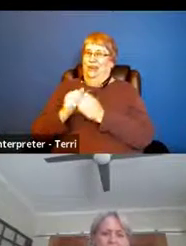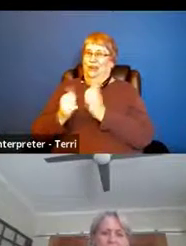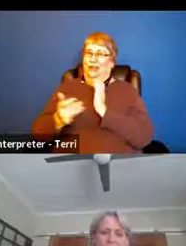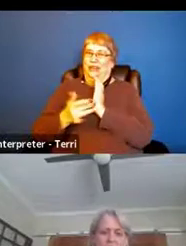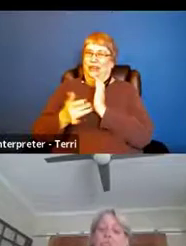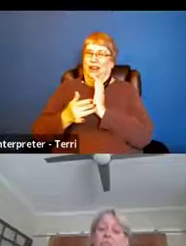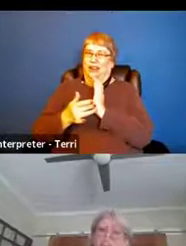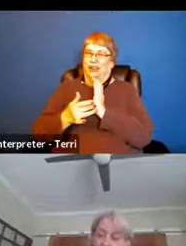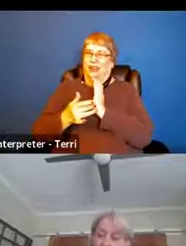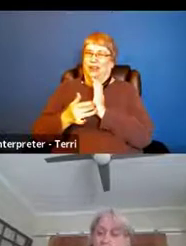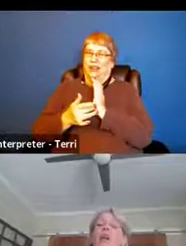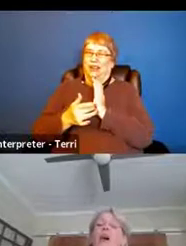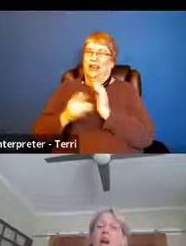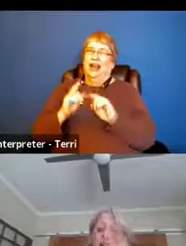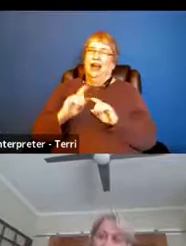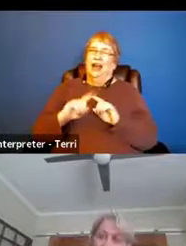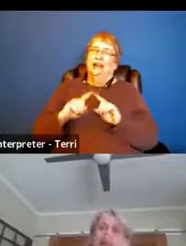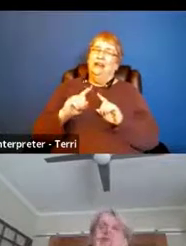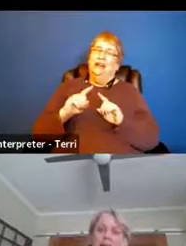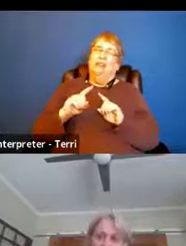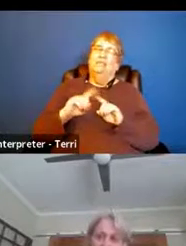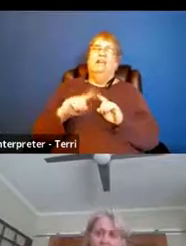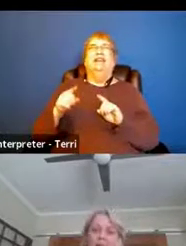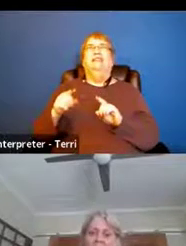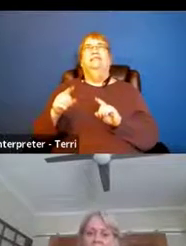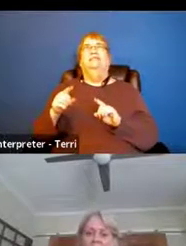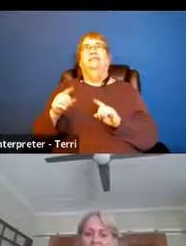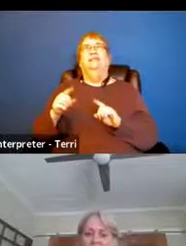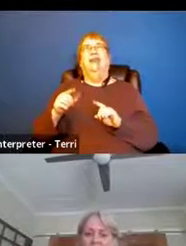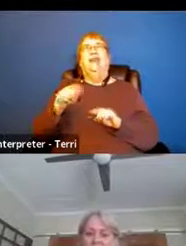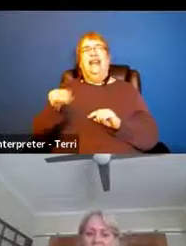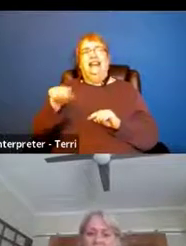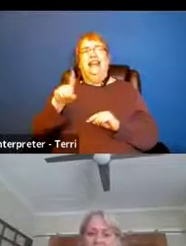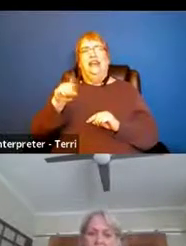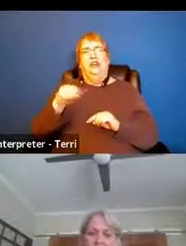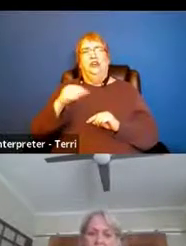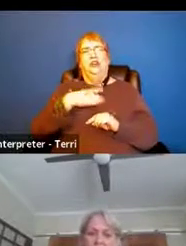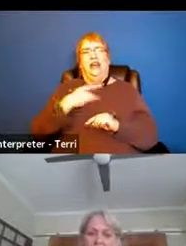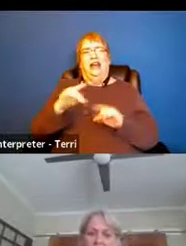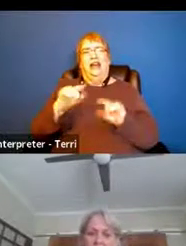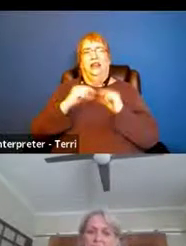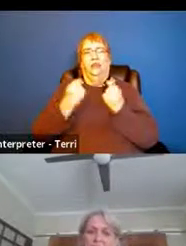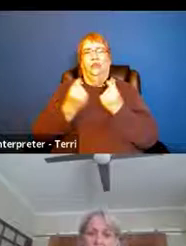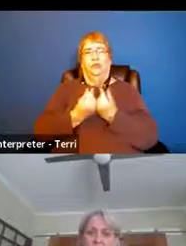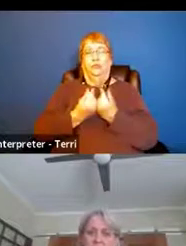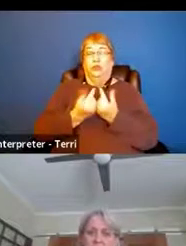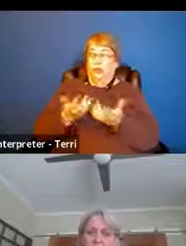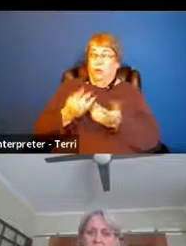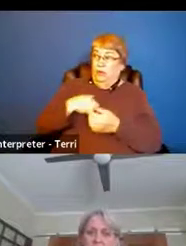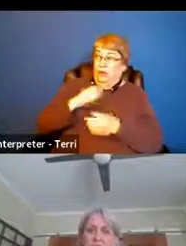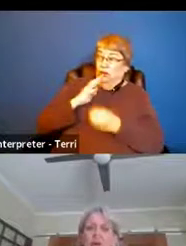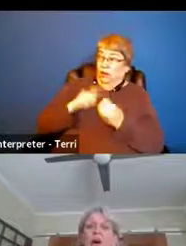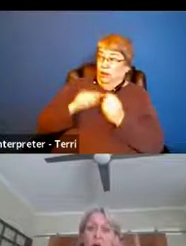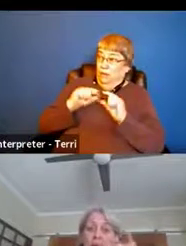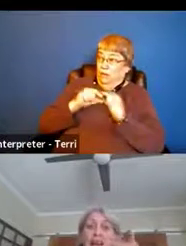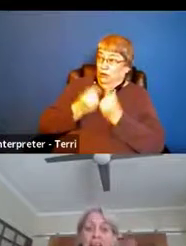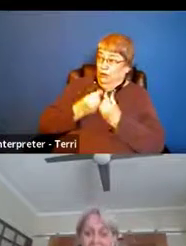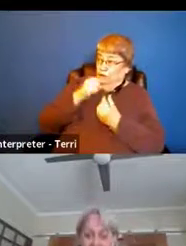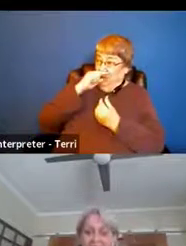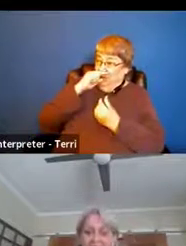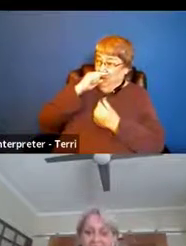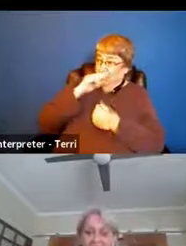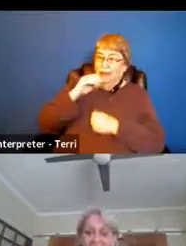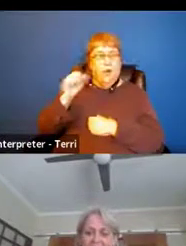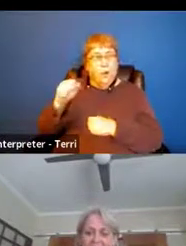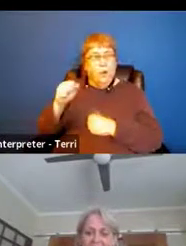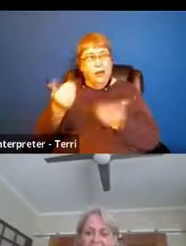really miss that in-person connection in groups. Do you want me to speak to group kits? Please. Yeah. So one thing we've tried to